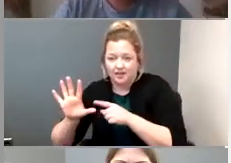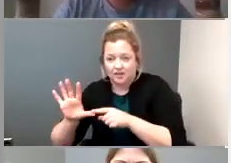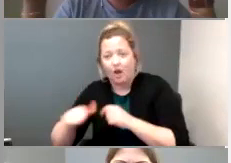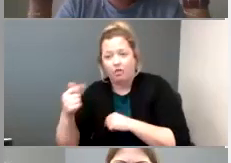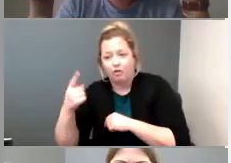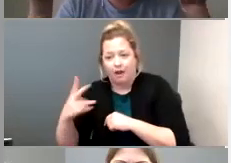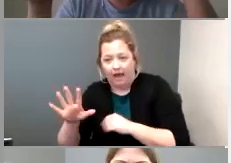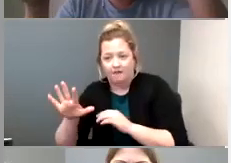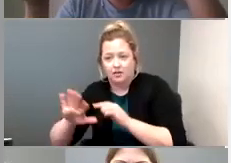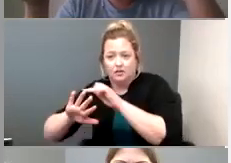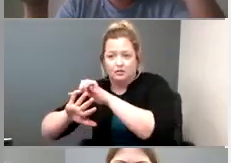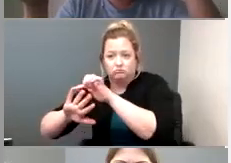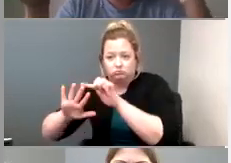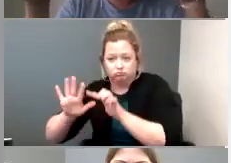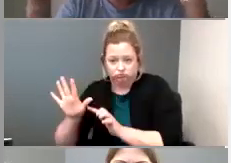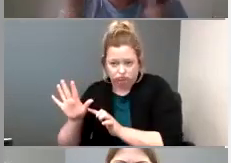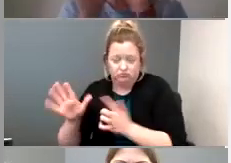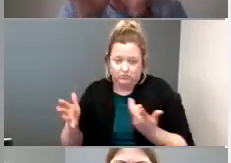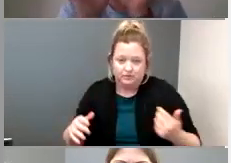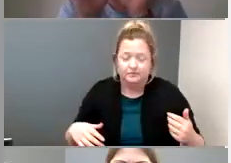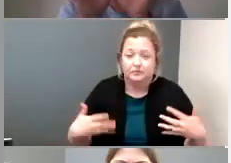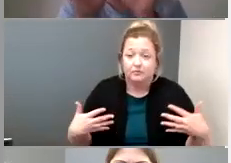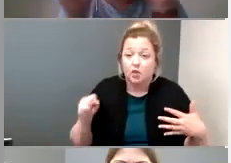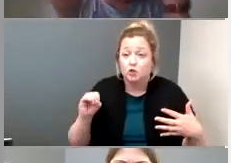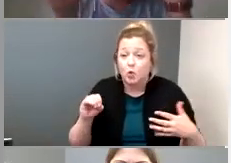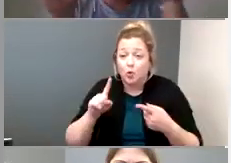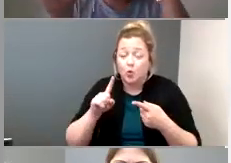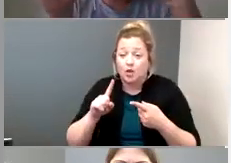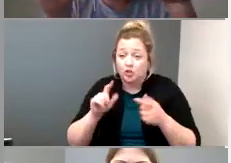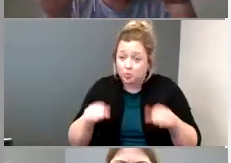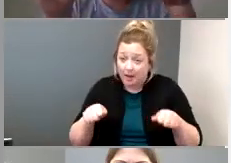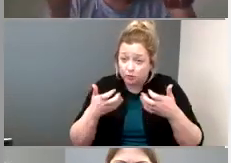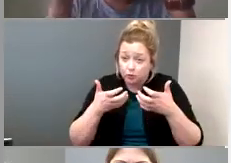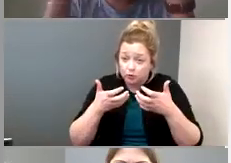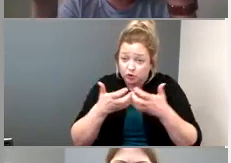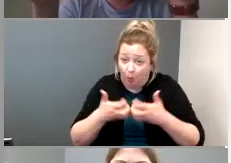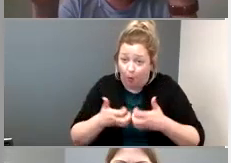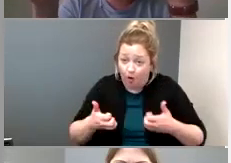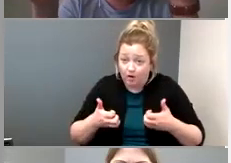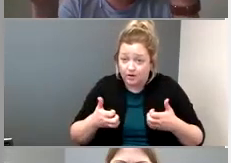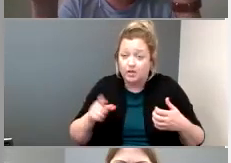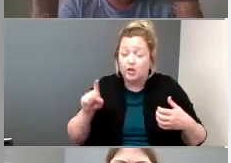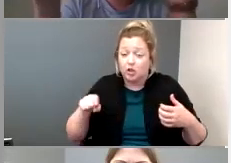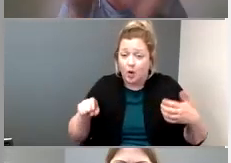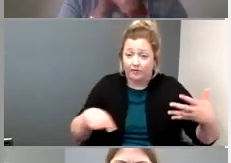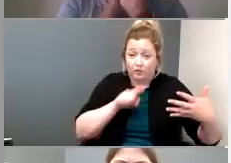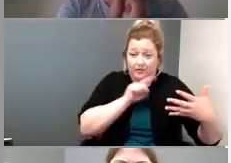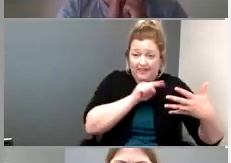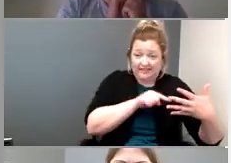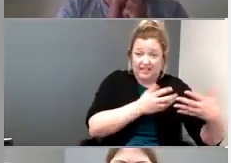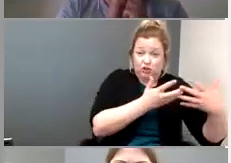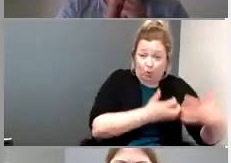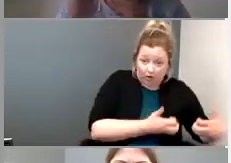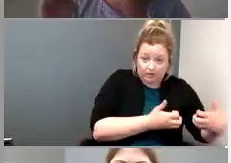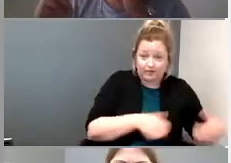half and then says that, okay, in order to sort this entire array, sort this half and sort this half separately and then merge